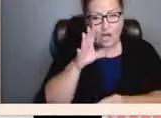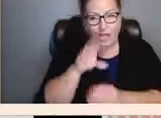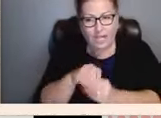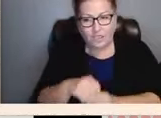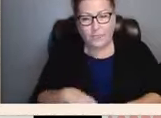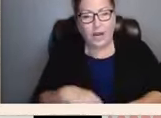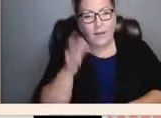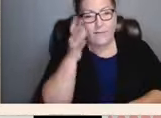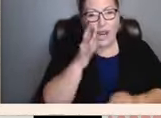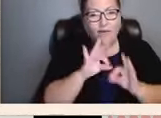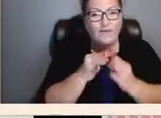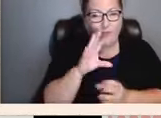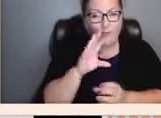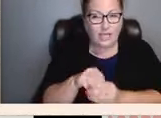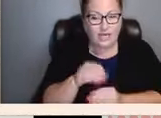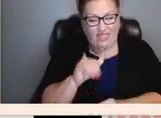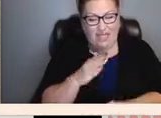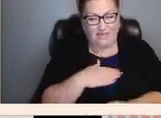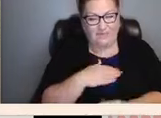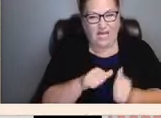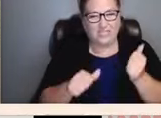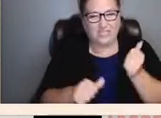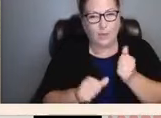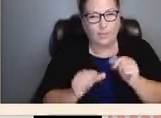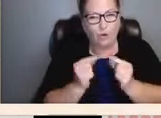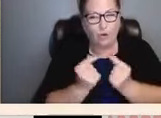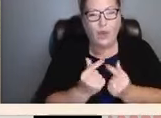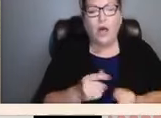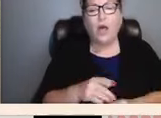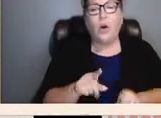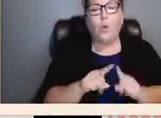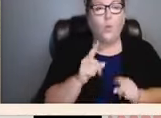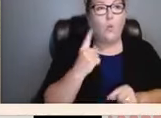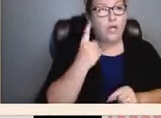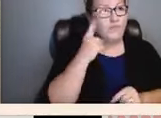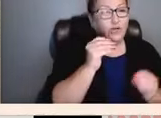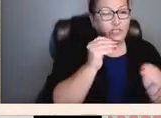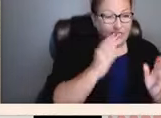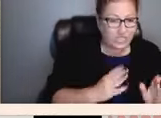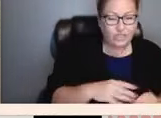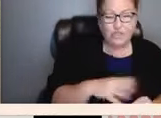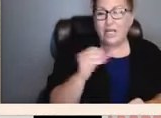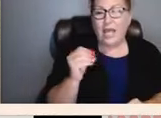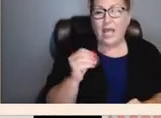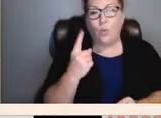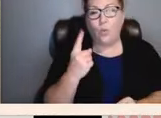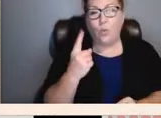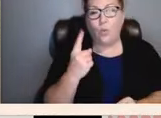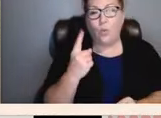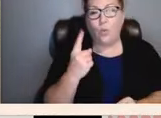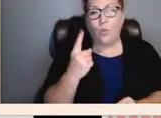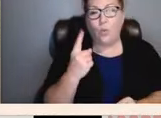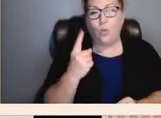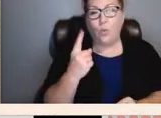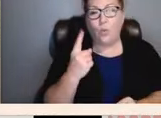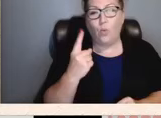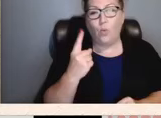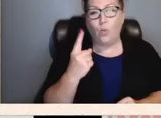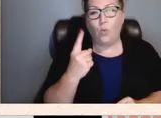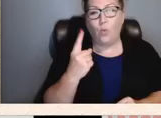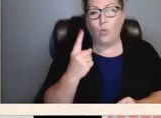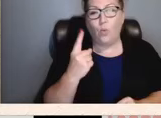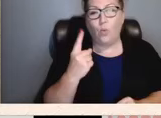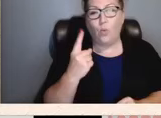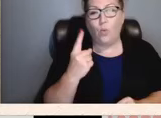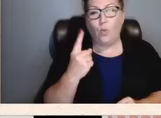my subgroup. There's one for teachers and leaders. There's one for early education. So when